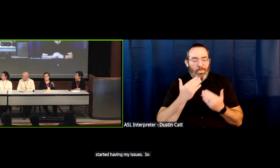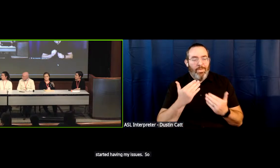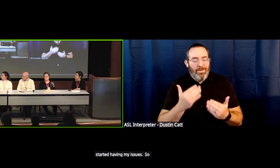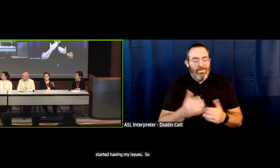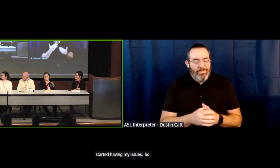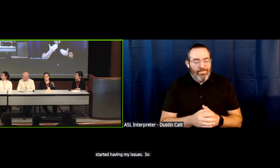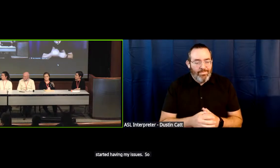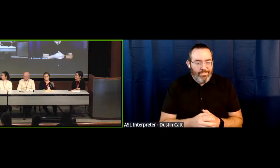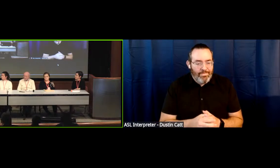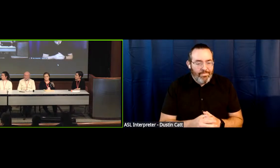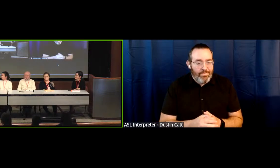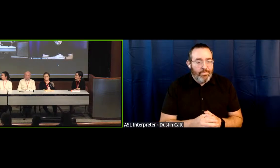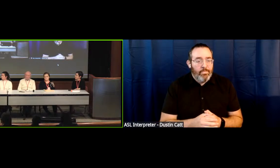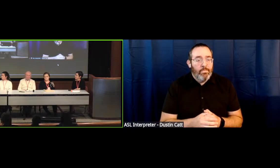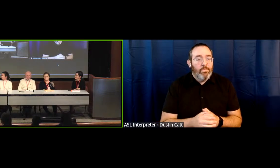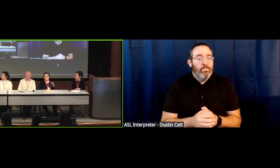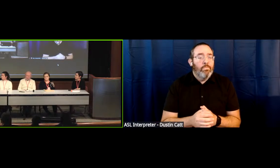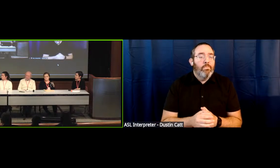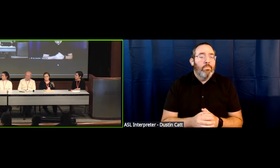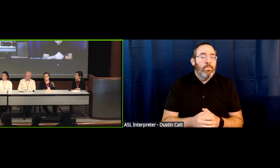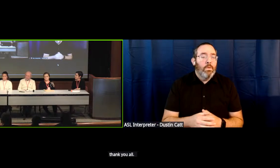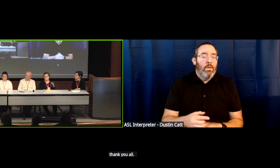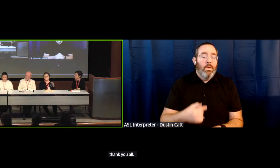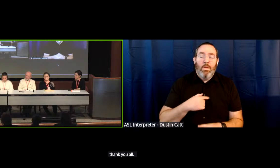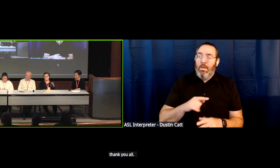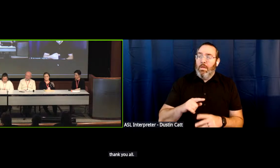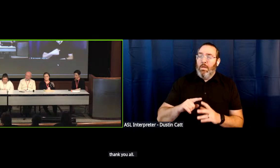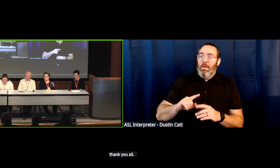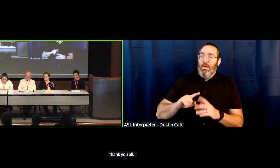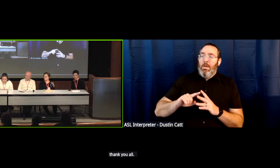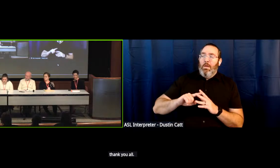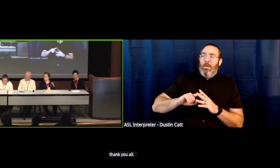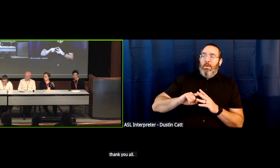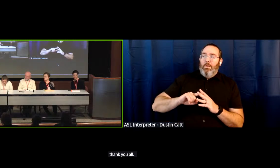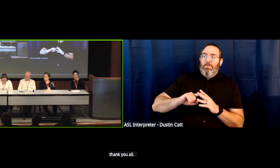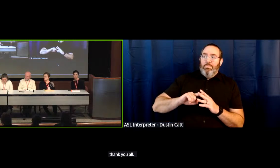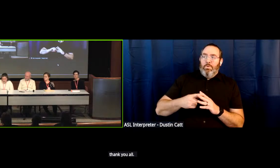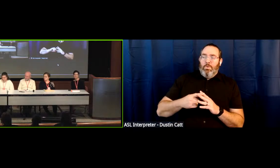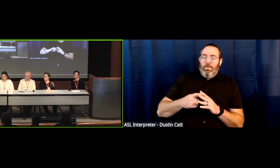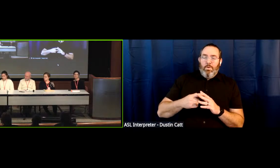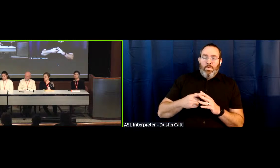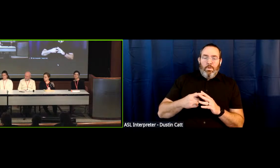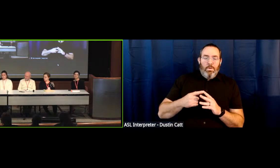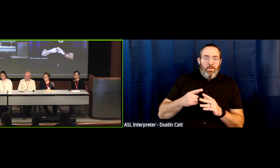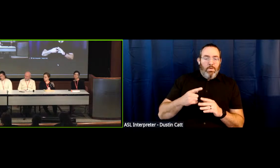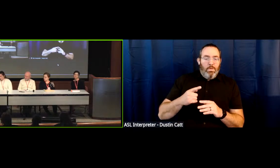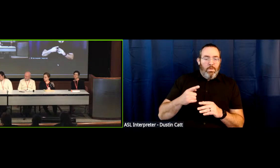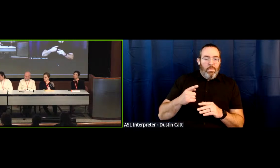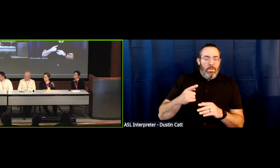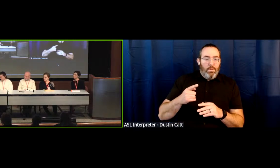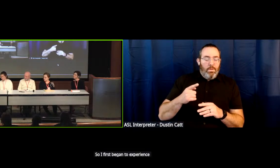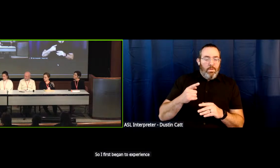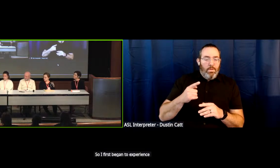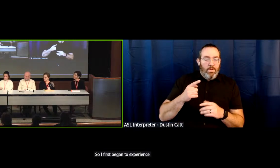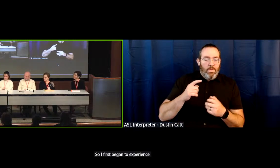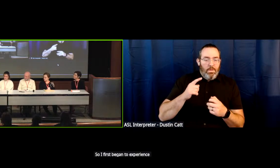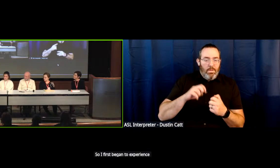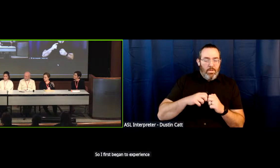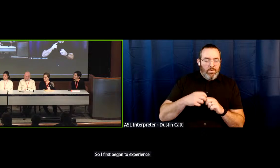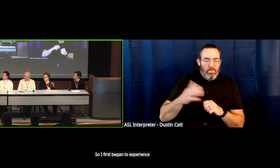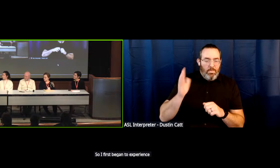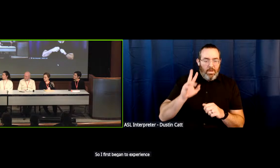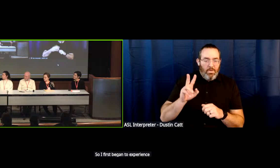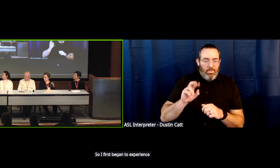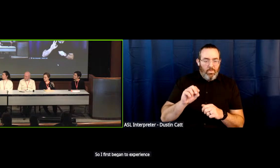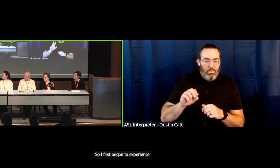So I first began to experience anosmia in 2005. I had